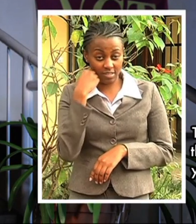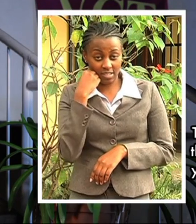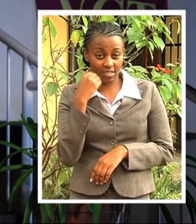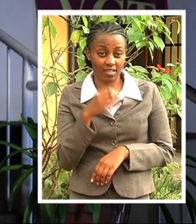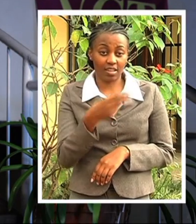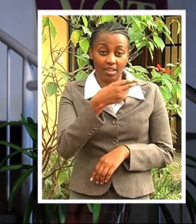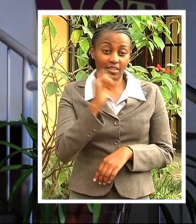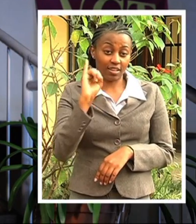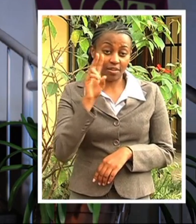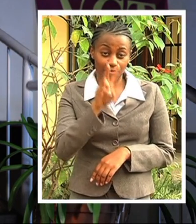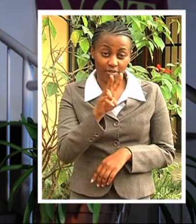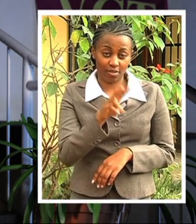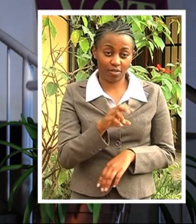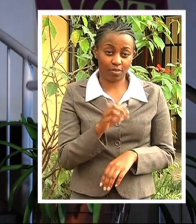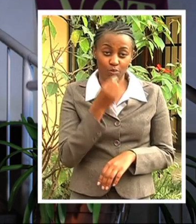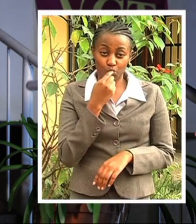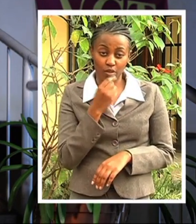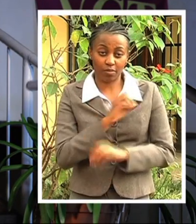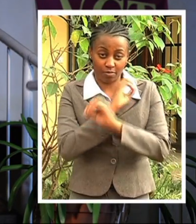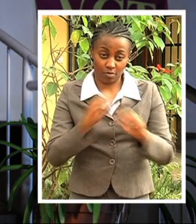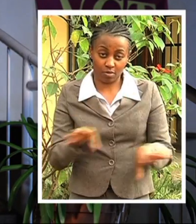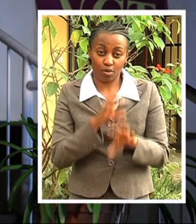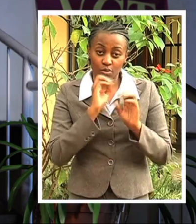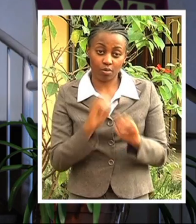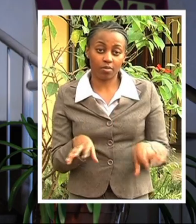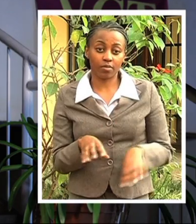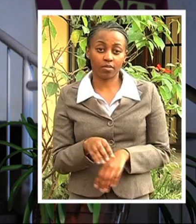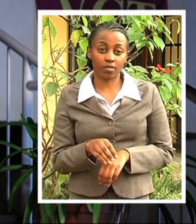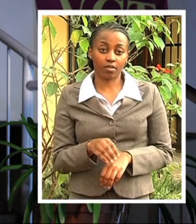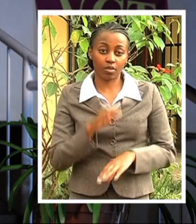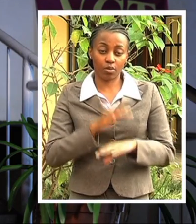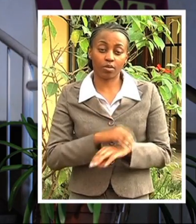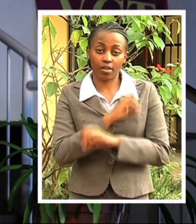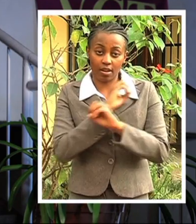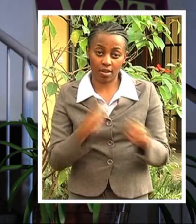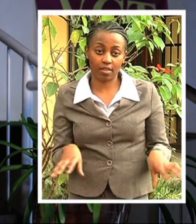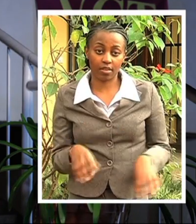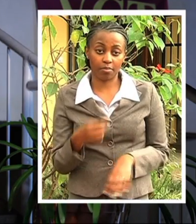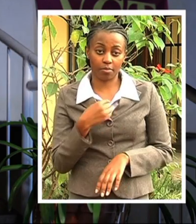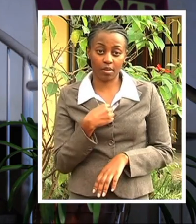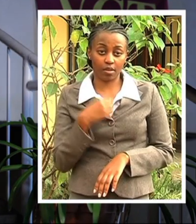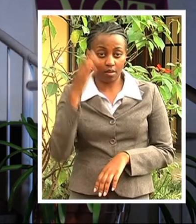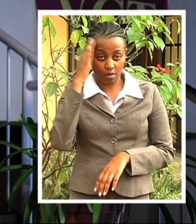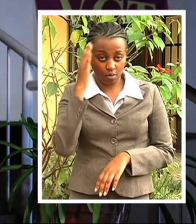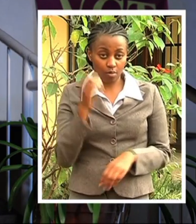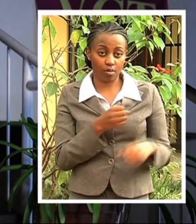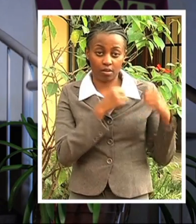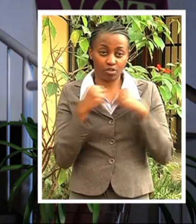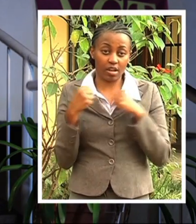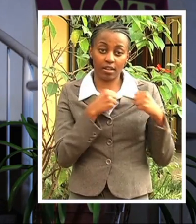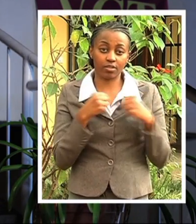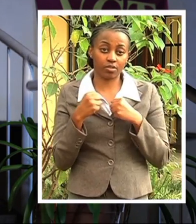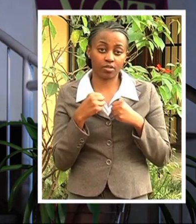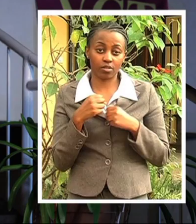HIV positive. If that happens, automatically your baby is infected with HIV. But so the challenge has